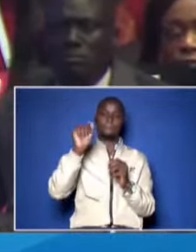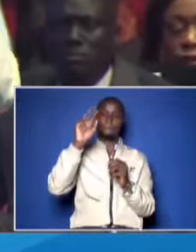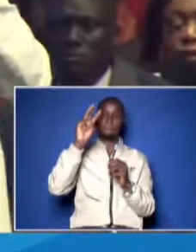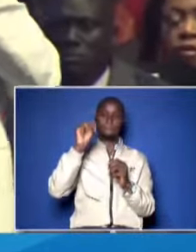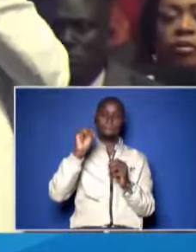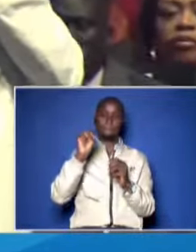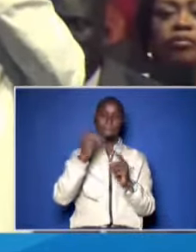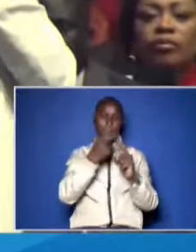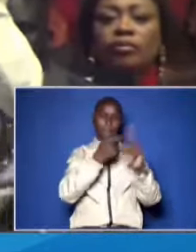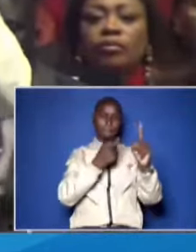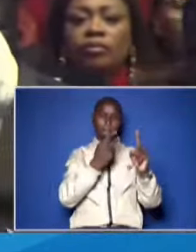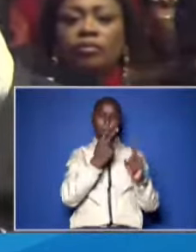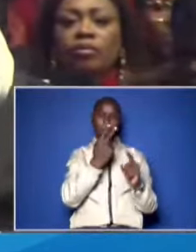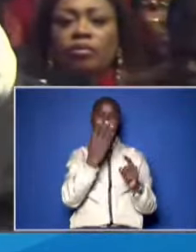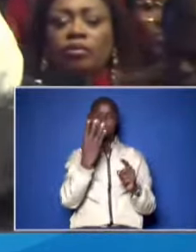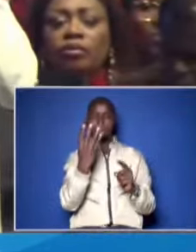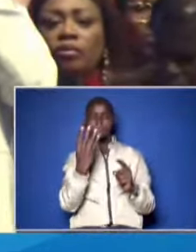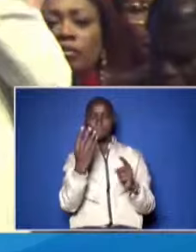24-